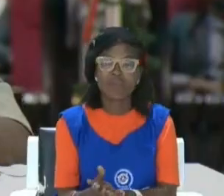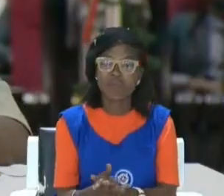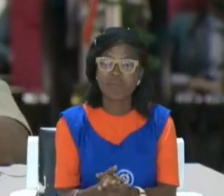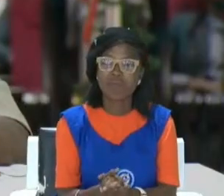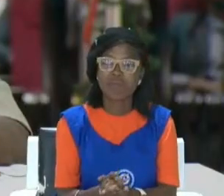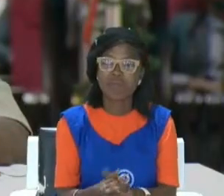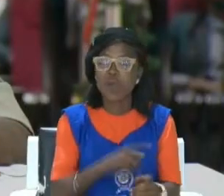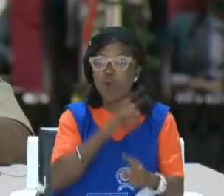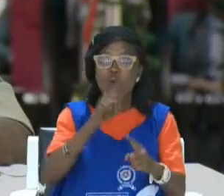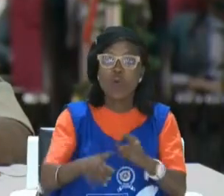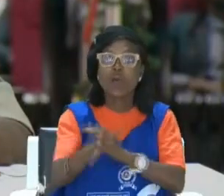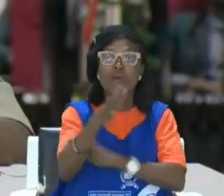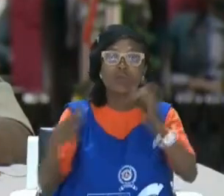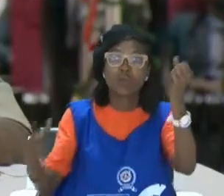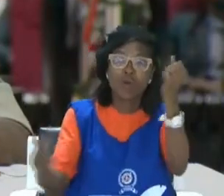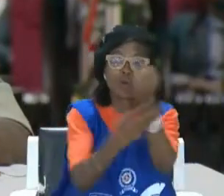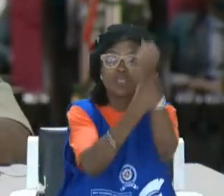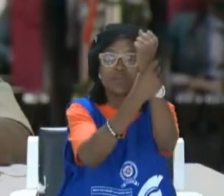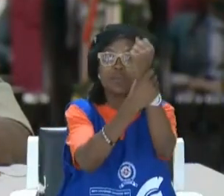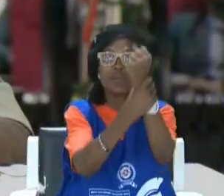And when God caught him,